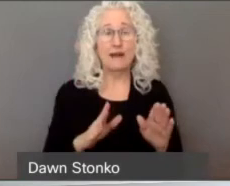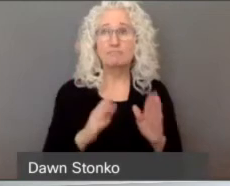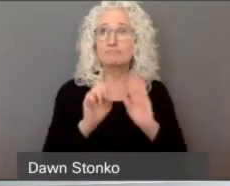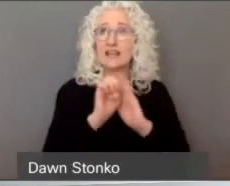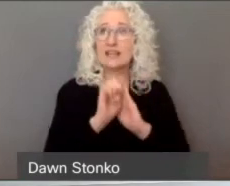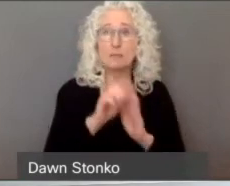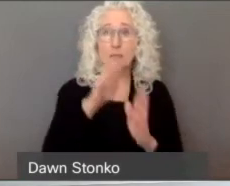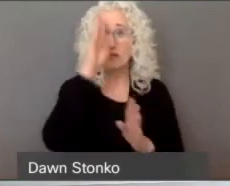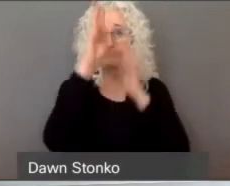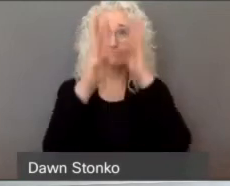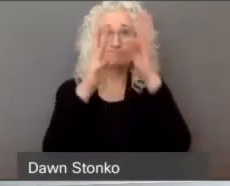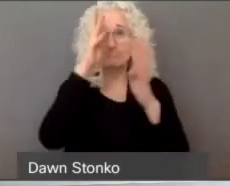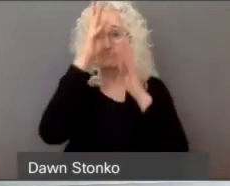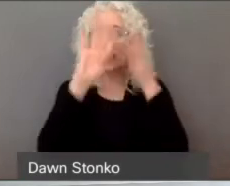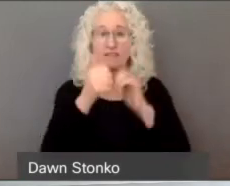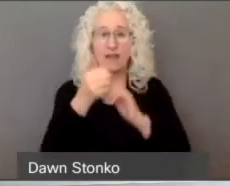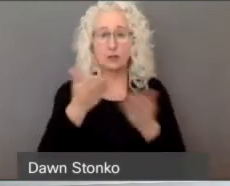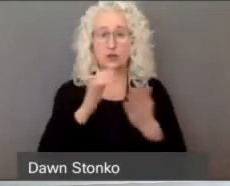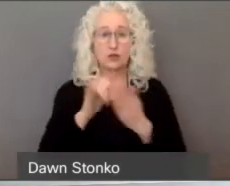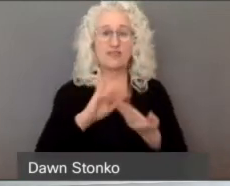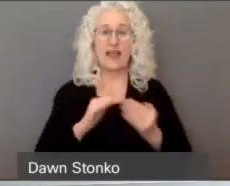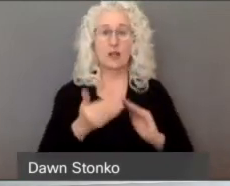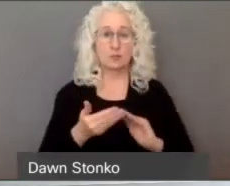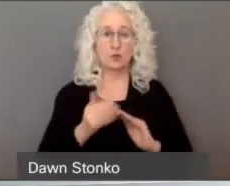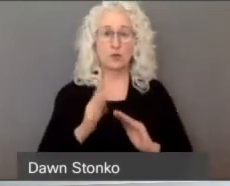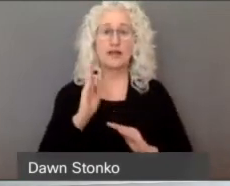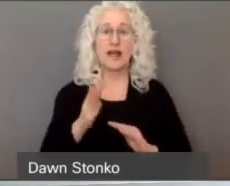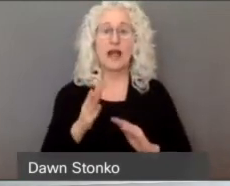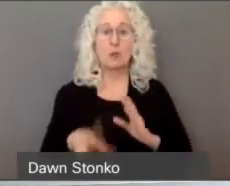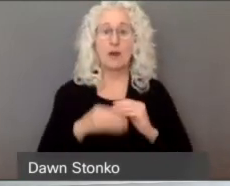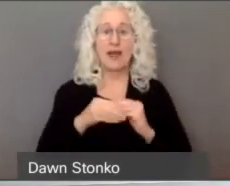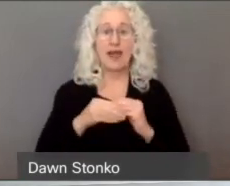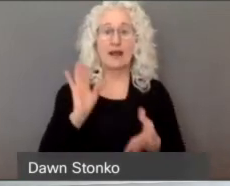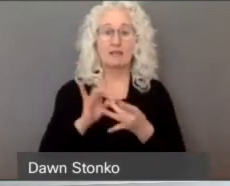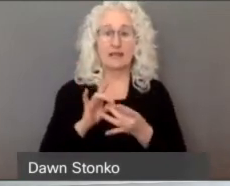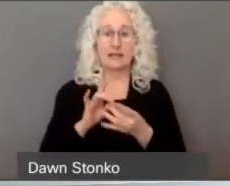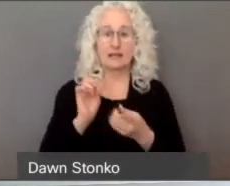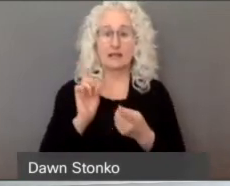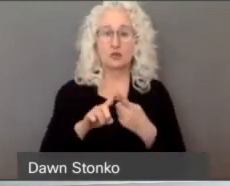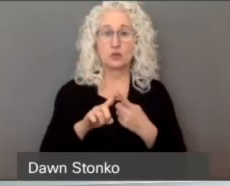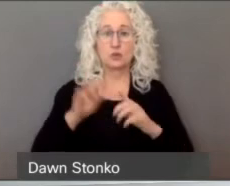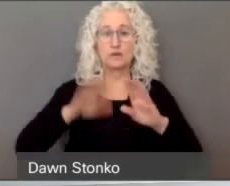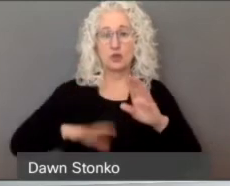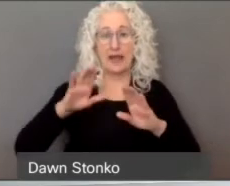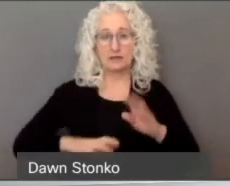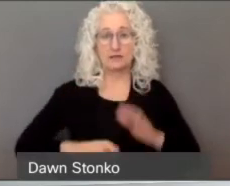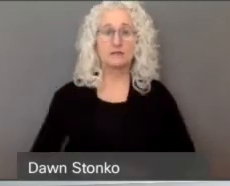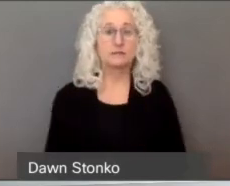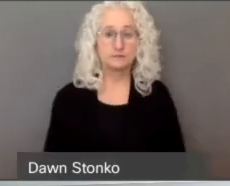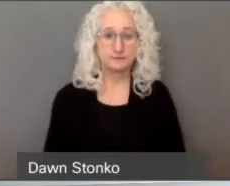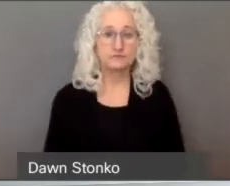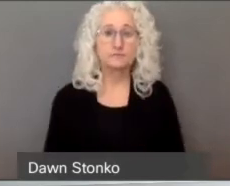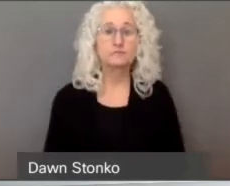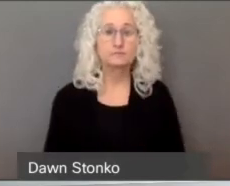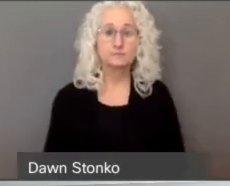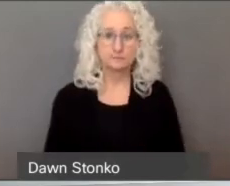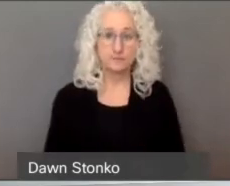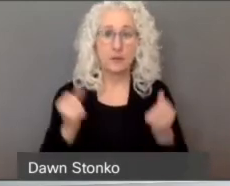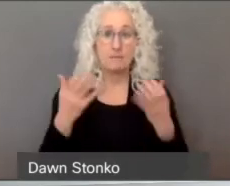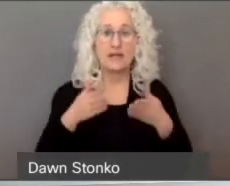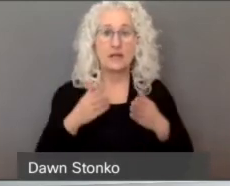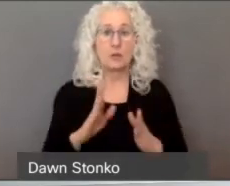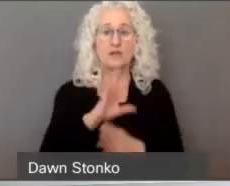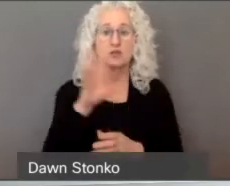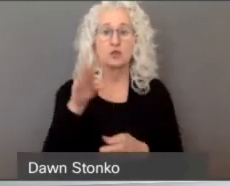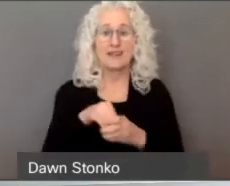to serve that community. I'll put a link into the chat. There's a lot of ways to engage. You